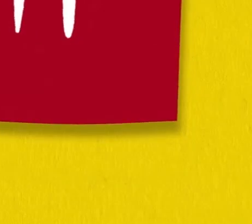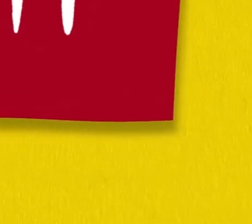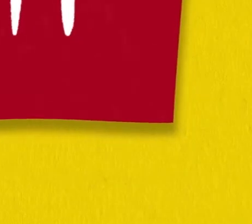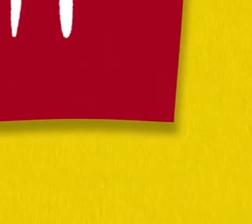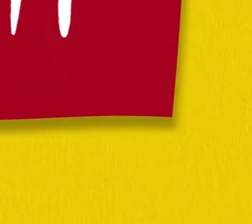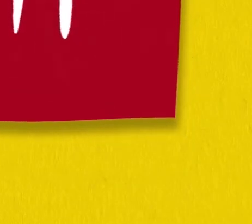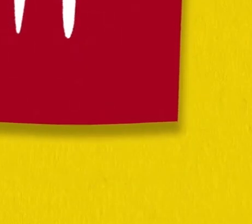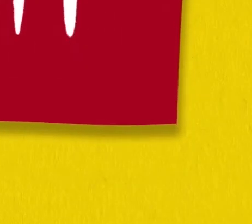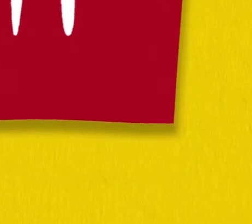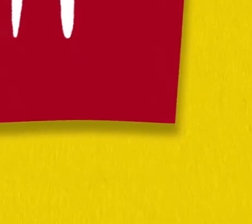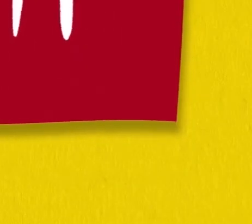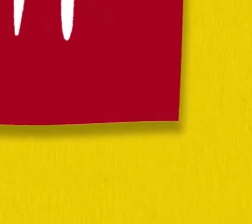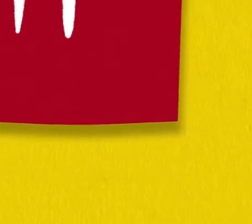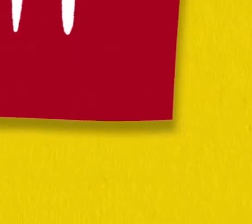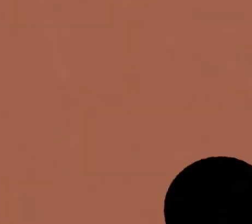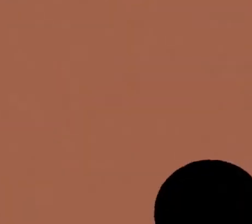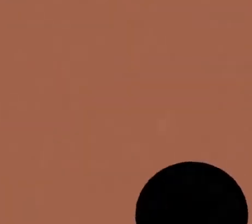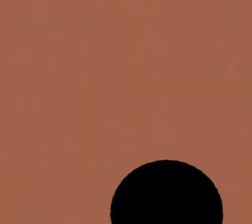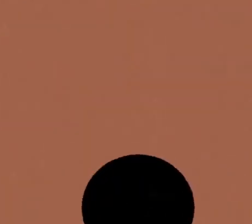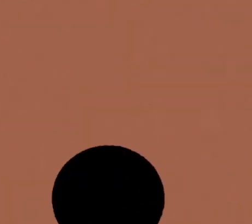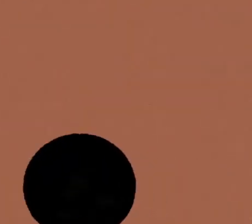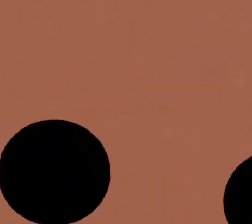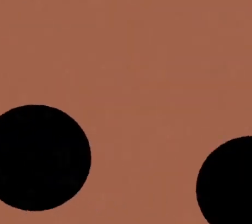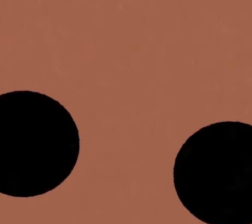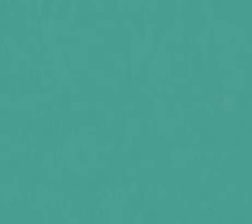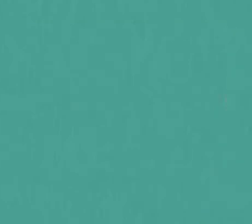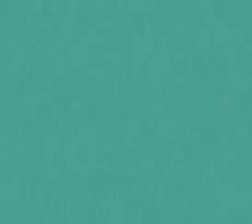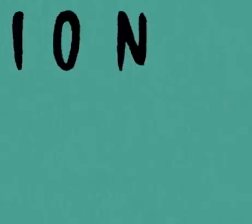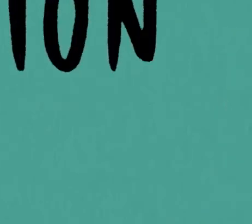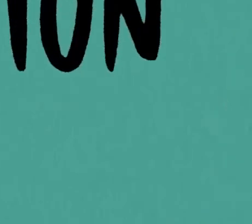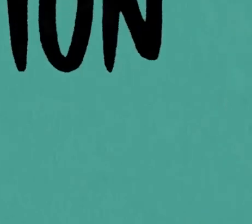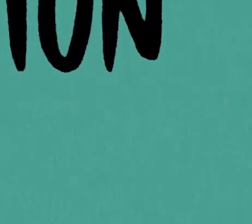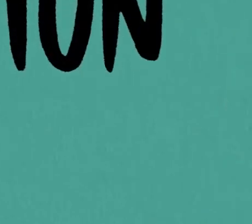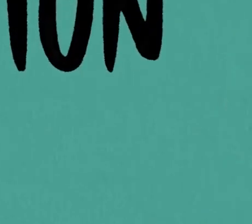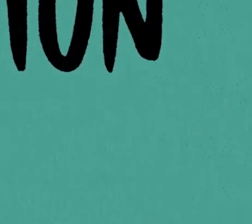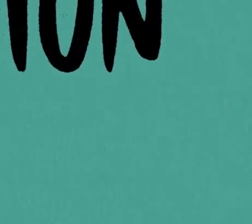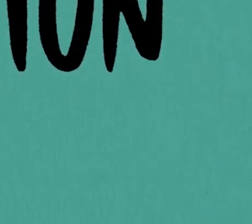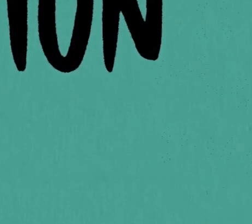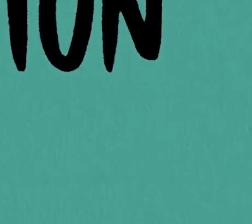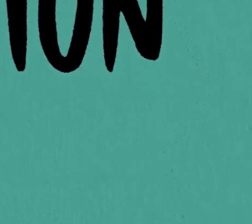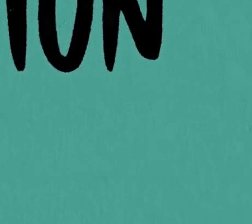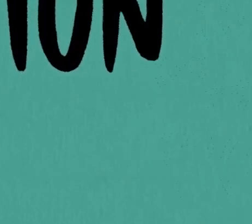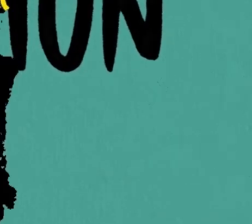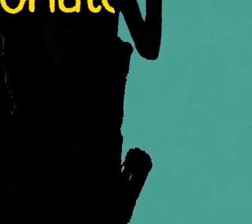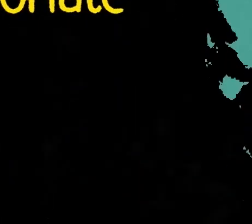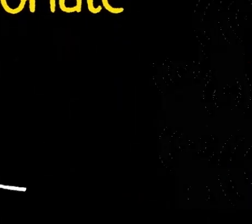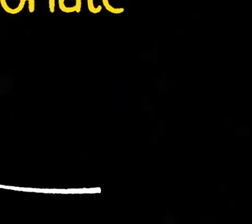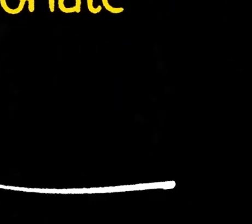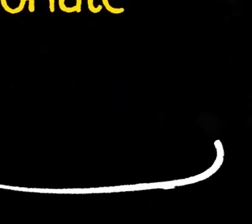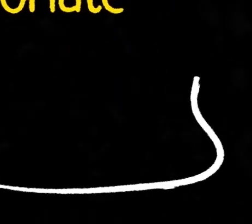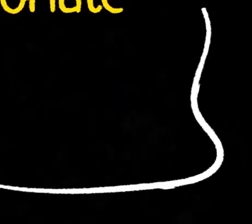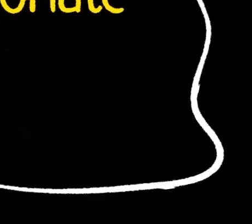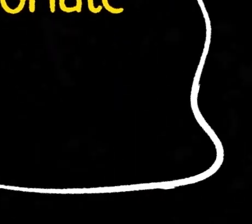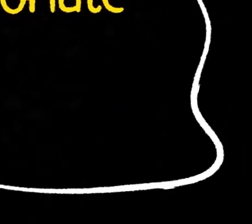the Black community. We all have a role to play in the movement for Black liberation. Go to